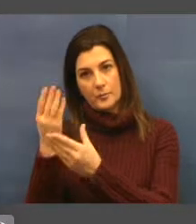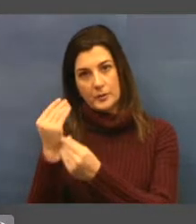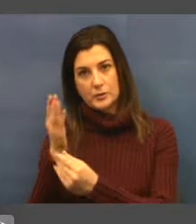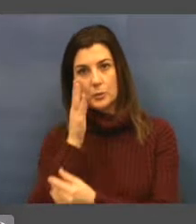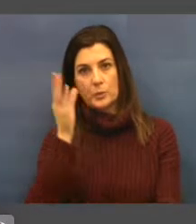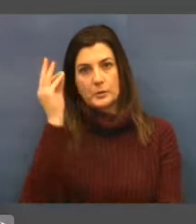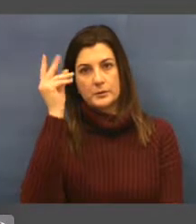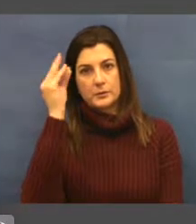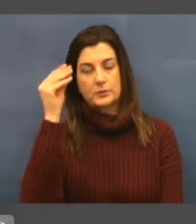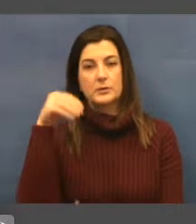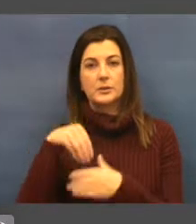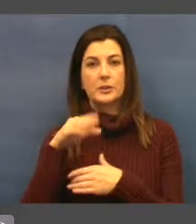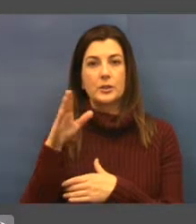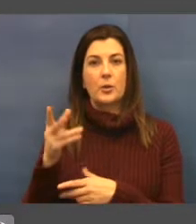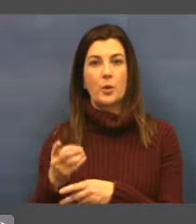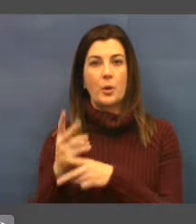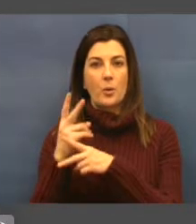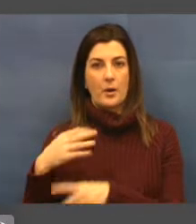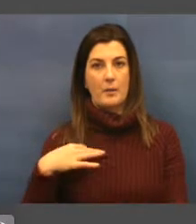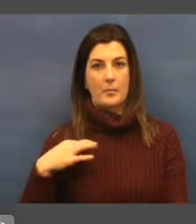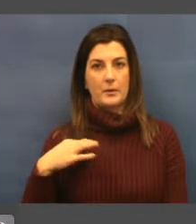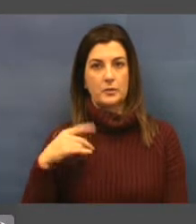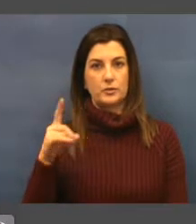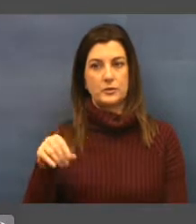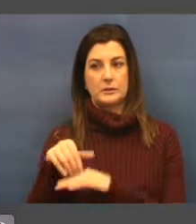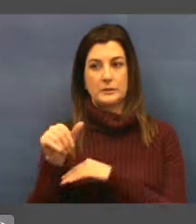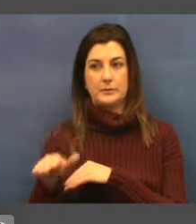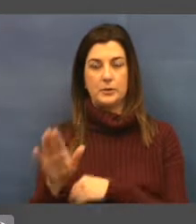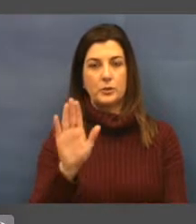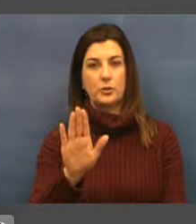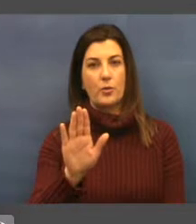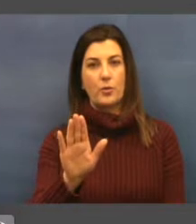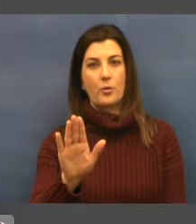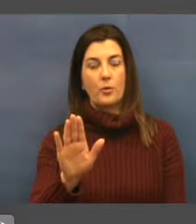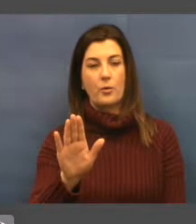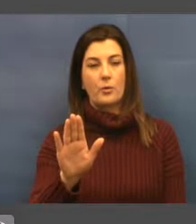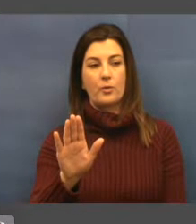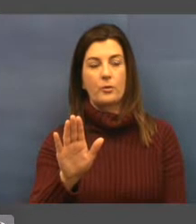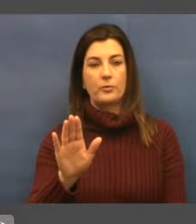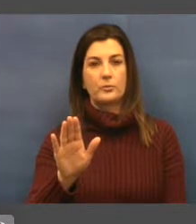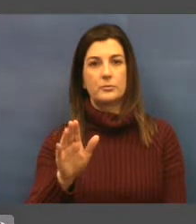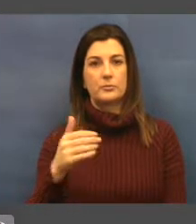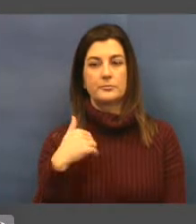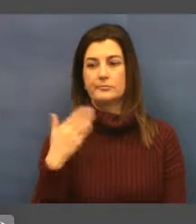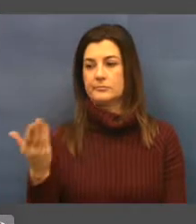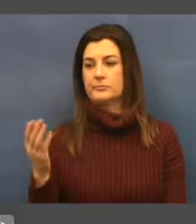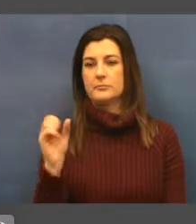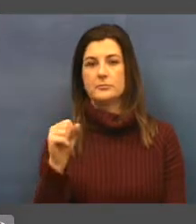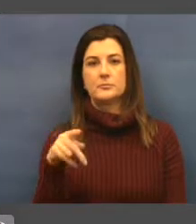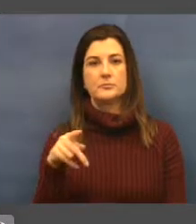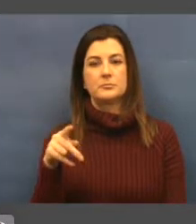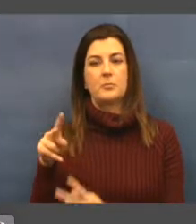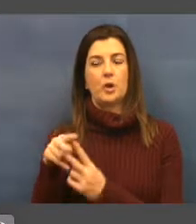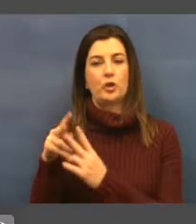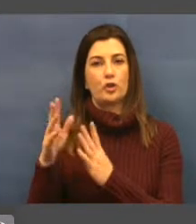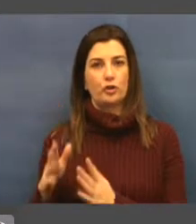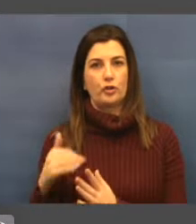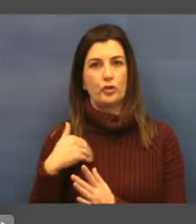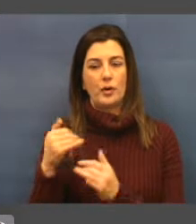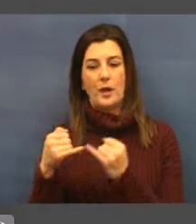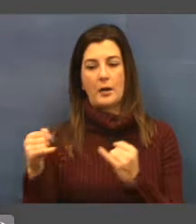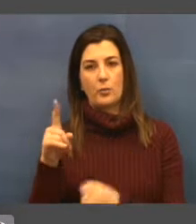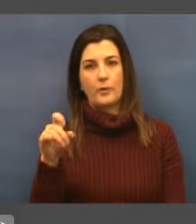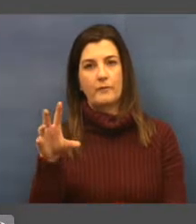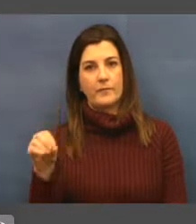considered in your loan application. So you need to submit your spouse's line 150 from their 2017